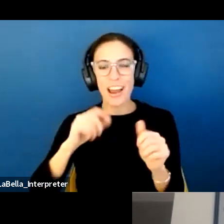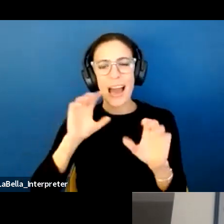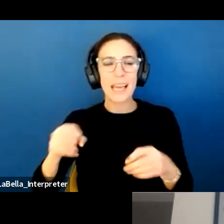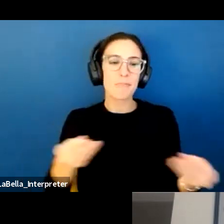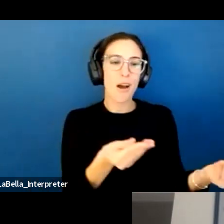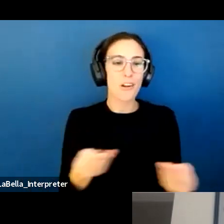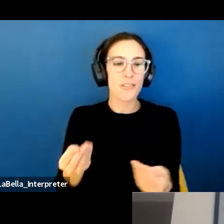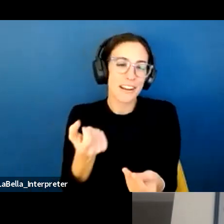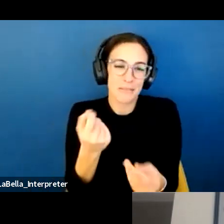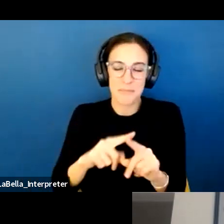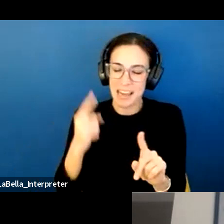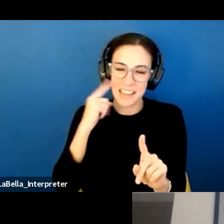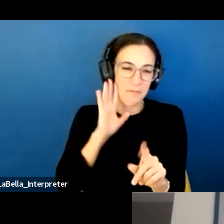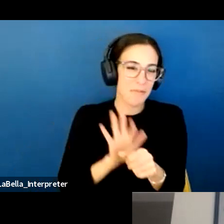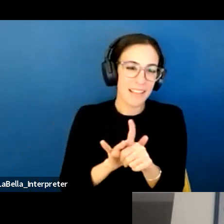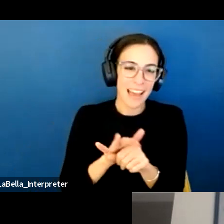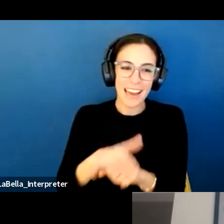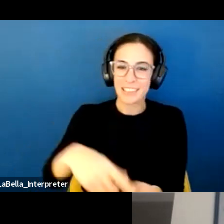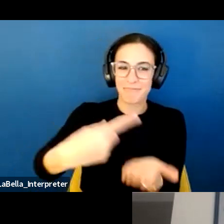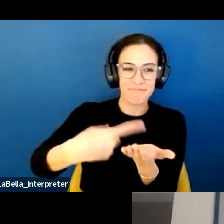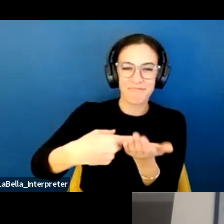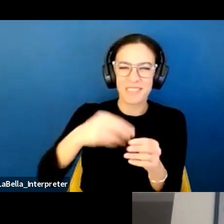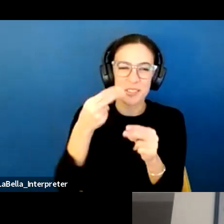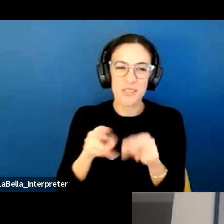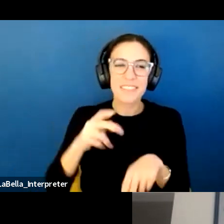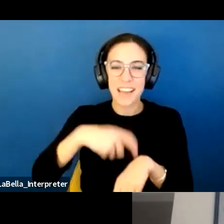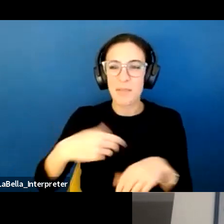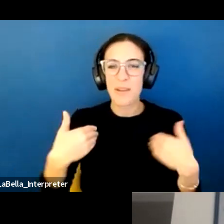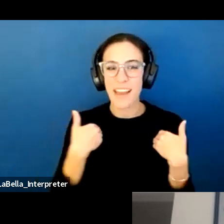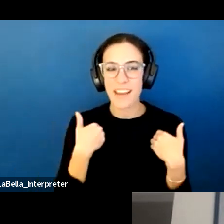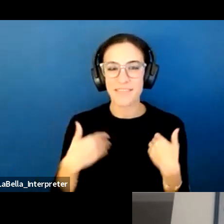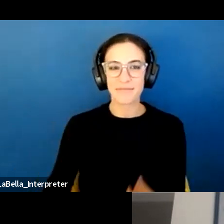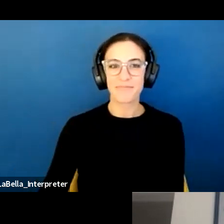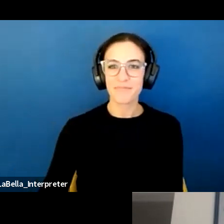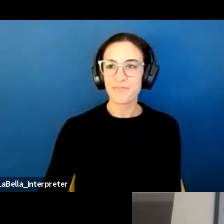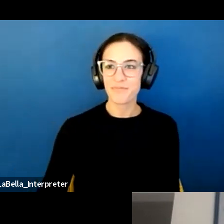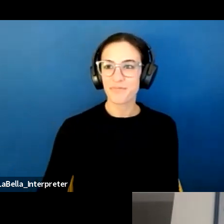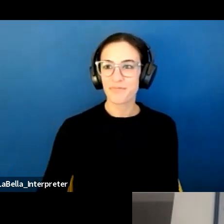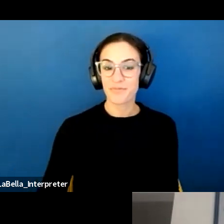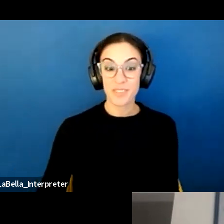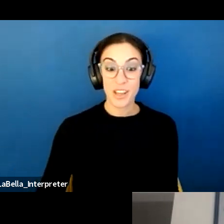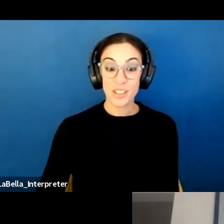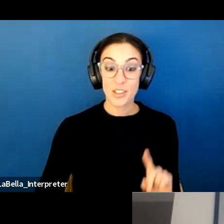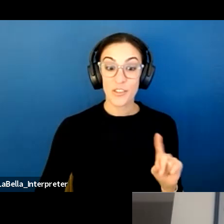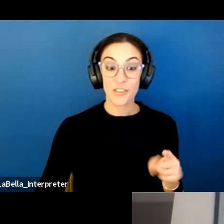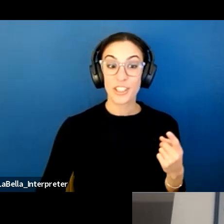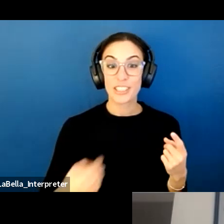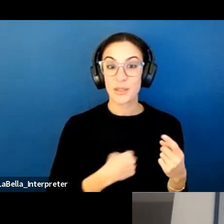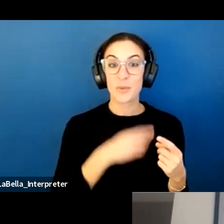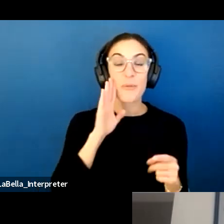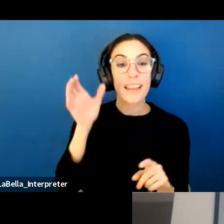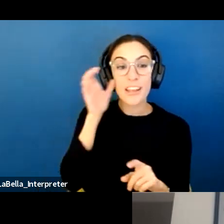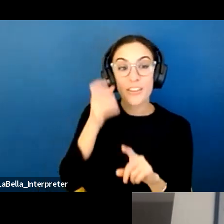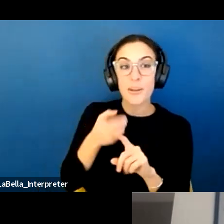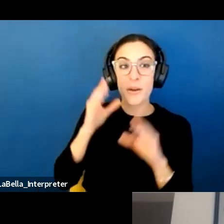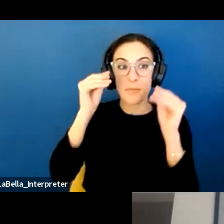think we'll have plenty of to say in a short amount of time that we have. So first, we will be hearing from Professor